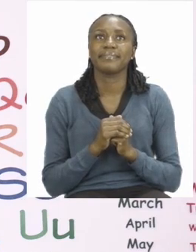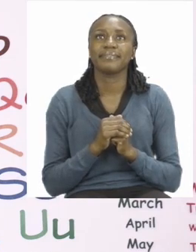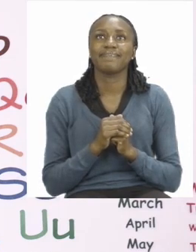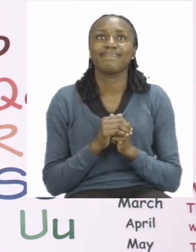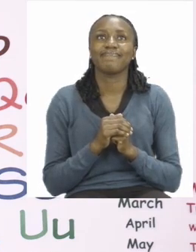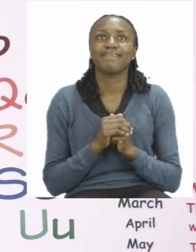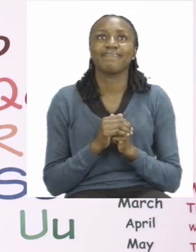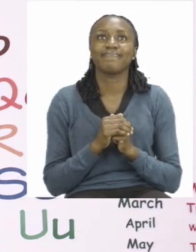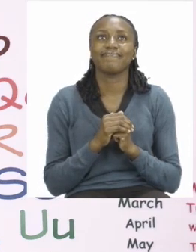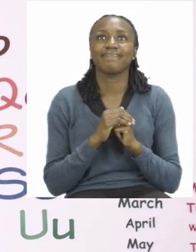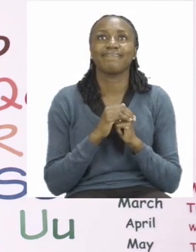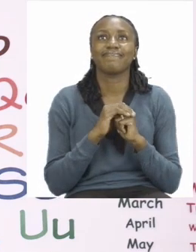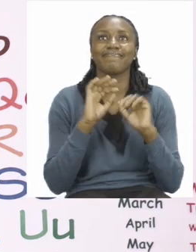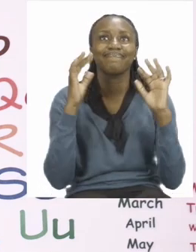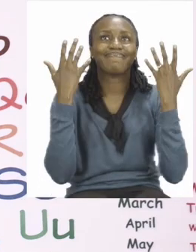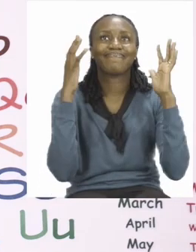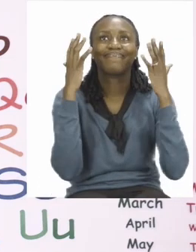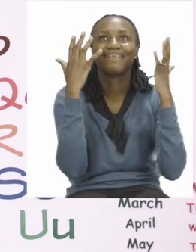away.